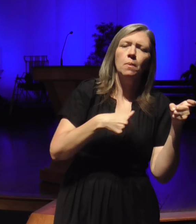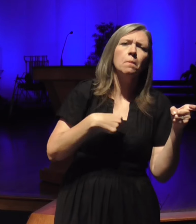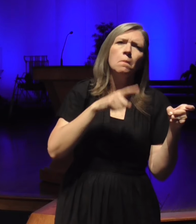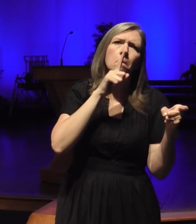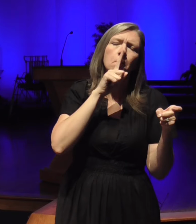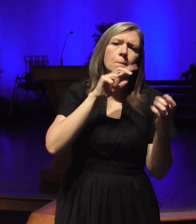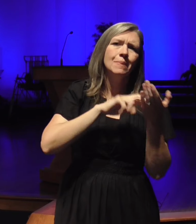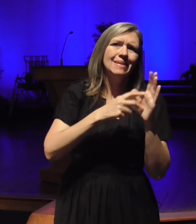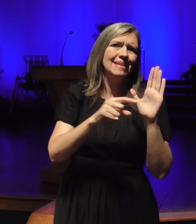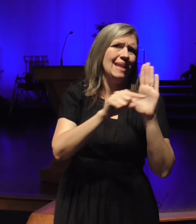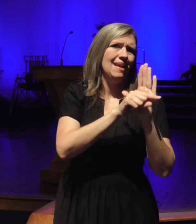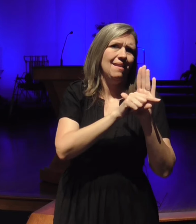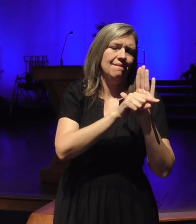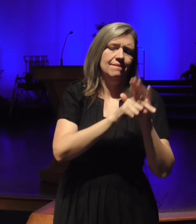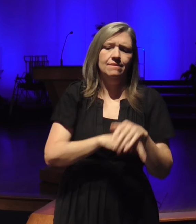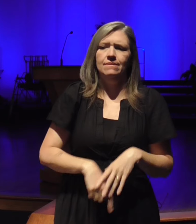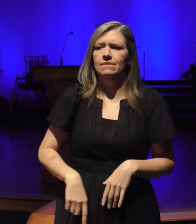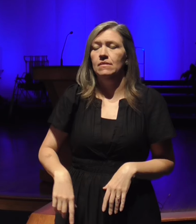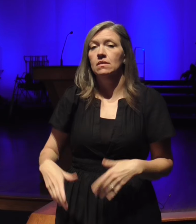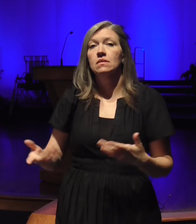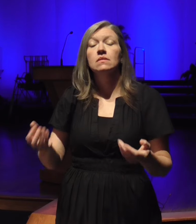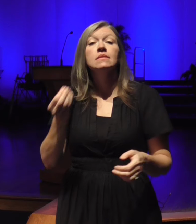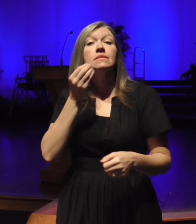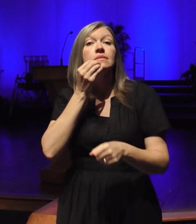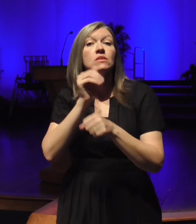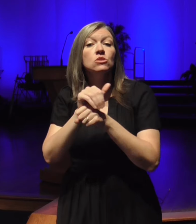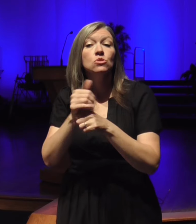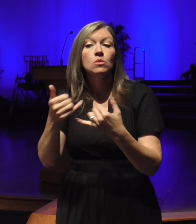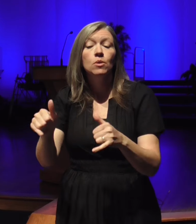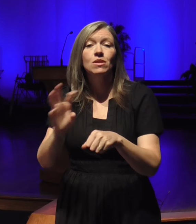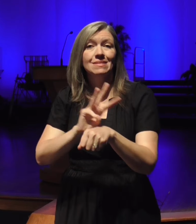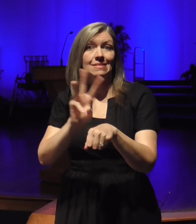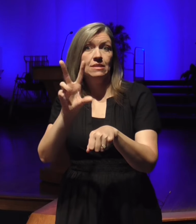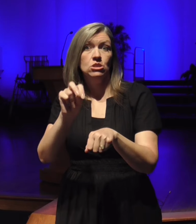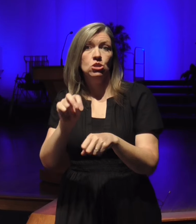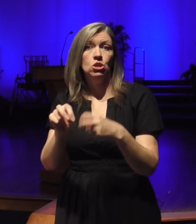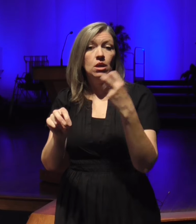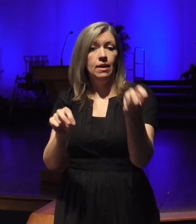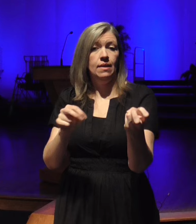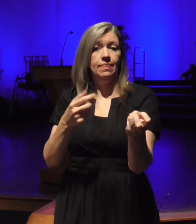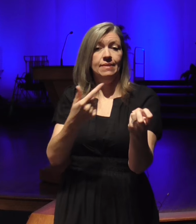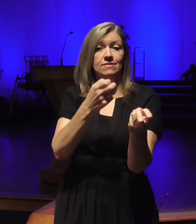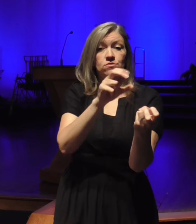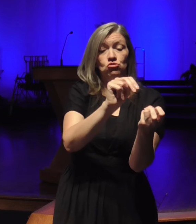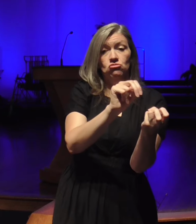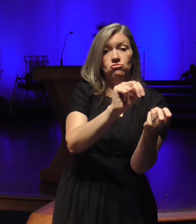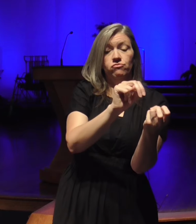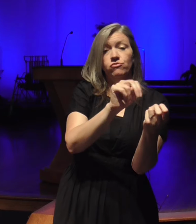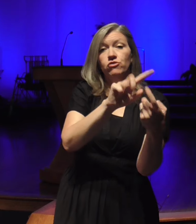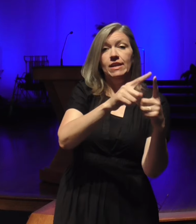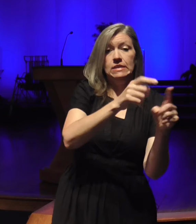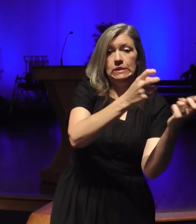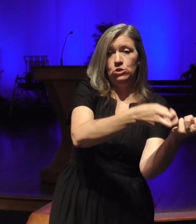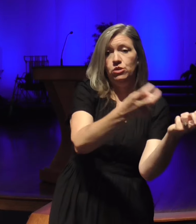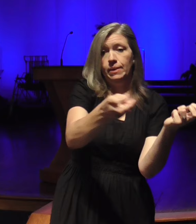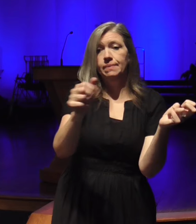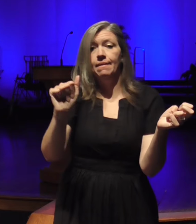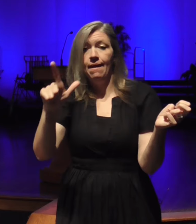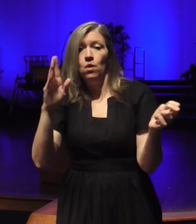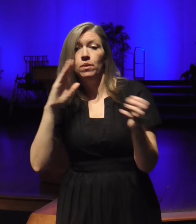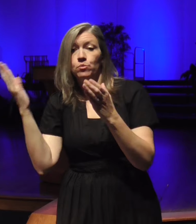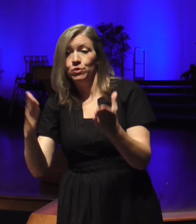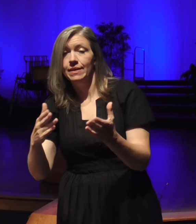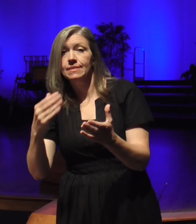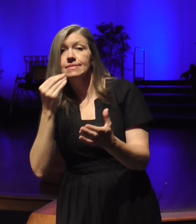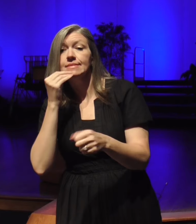we might say. One is grounded, again, in this word of control, but I don't necessarily mean it in a negative way. It's, I'm going to have the dinner party at 6:30,